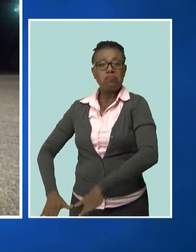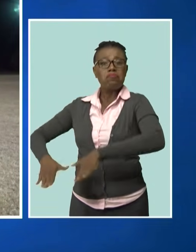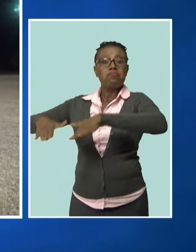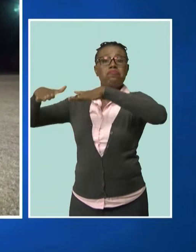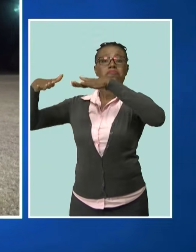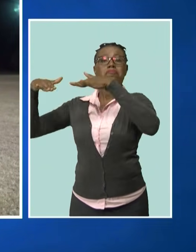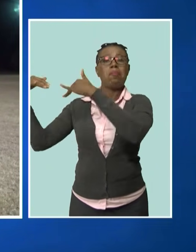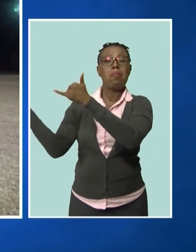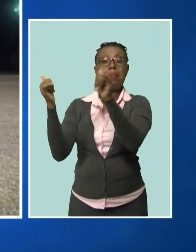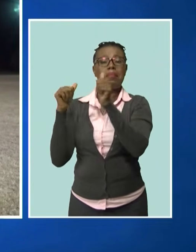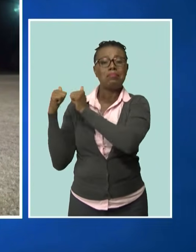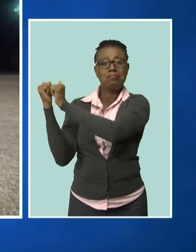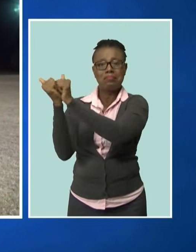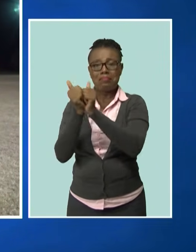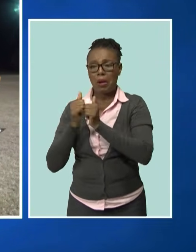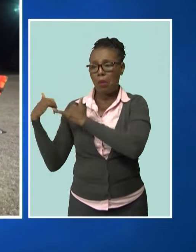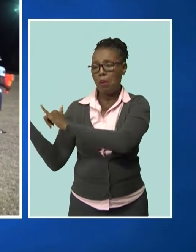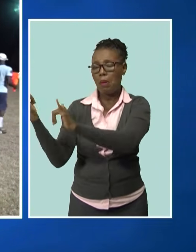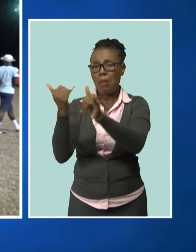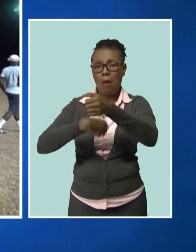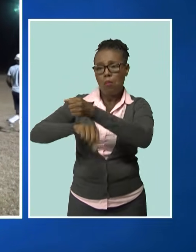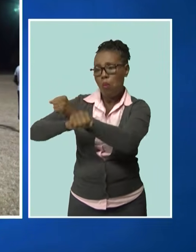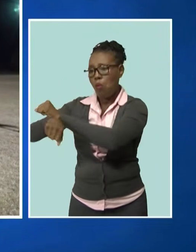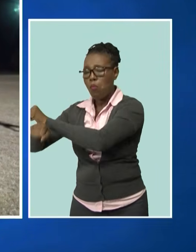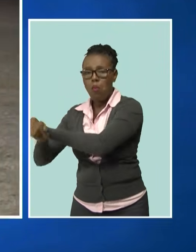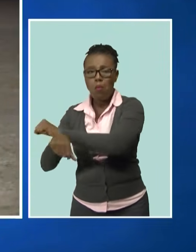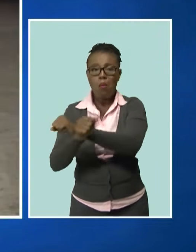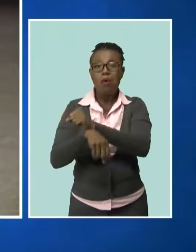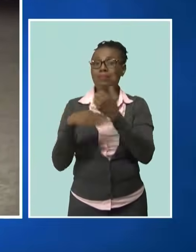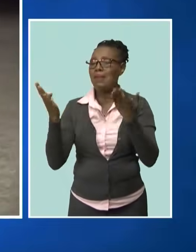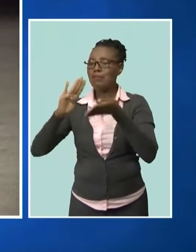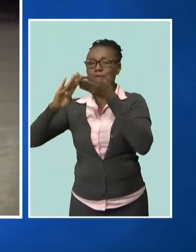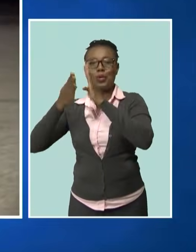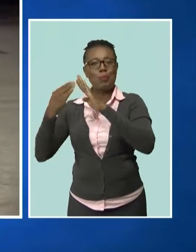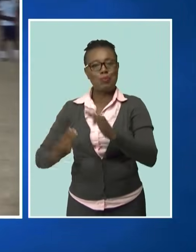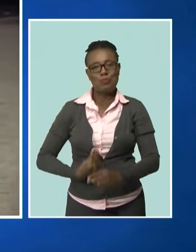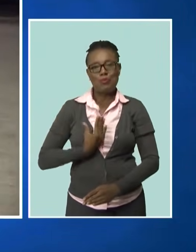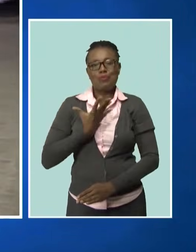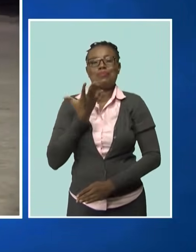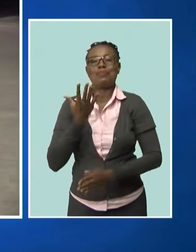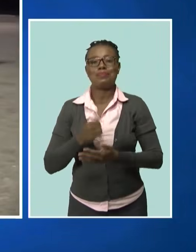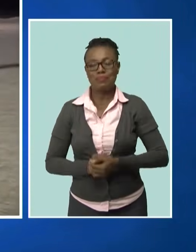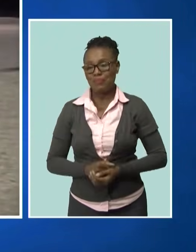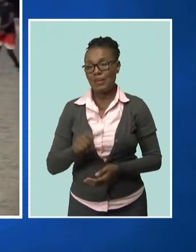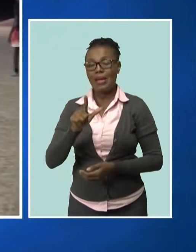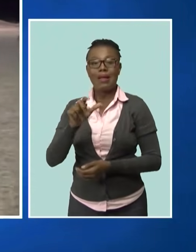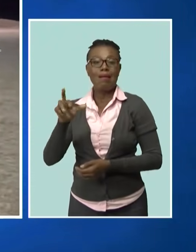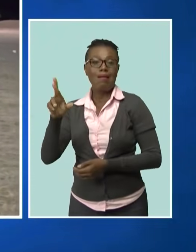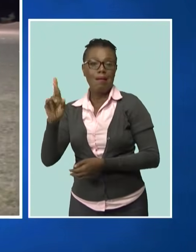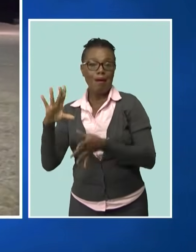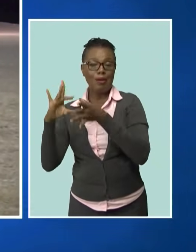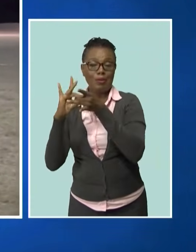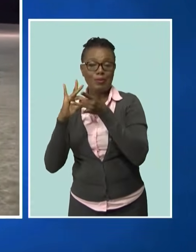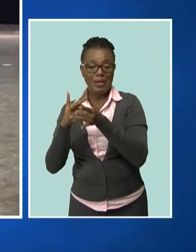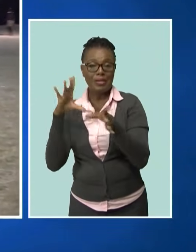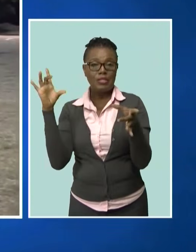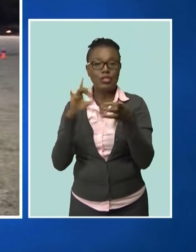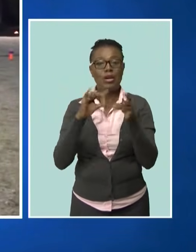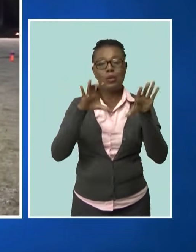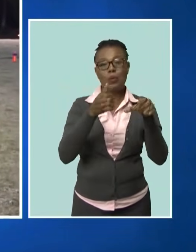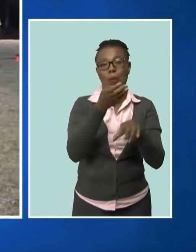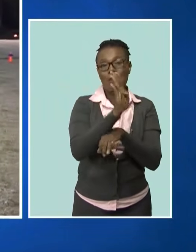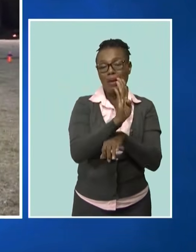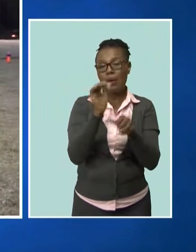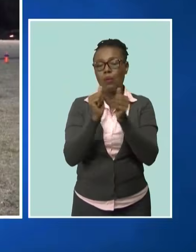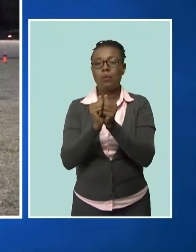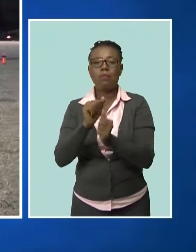together, and that's the community spirit we carry anyway. Eleanor United are drawn in Group B with Britons Hill, Greens